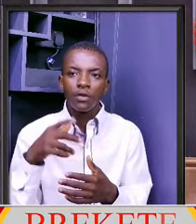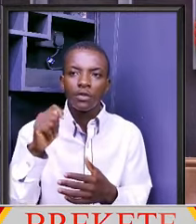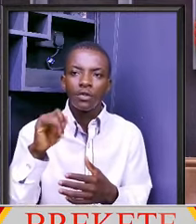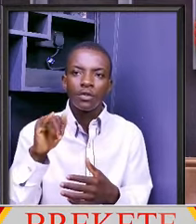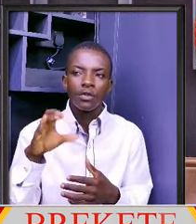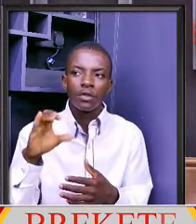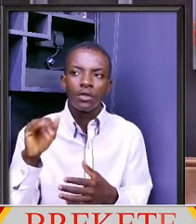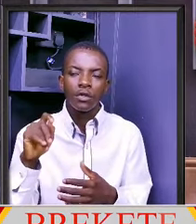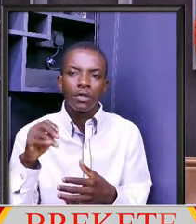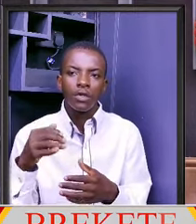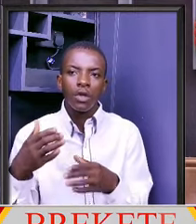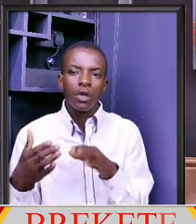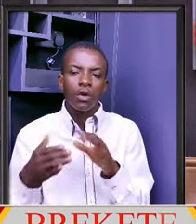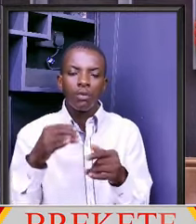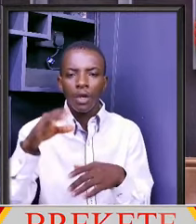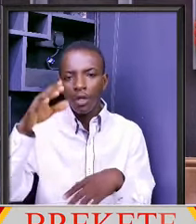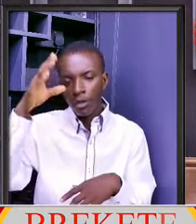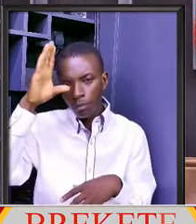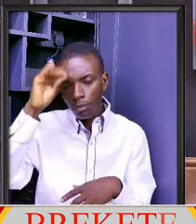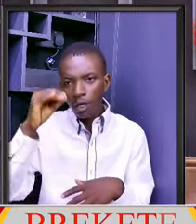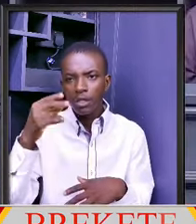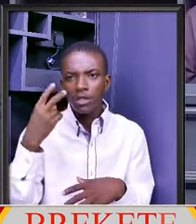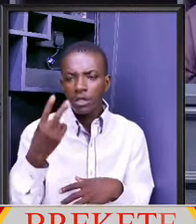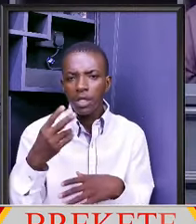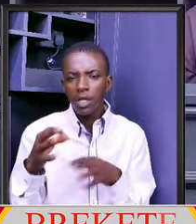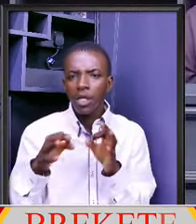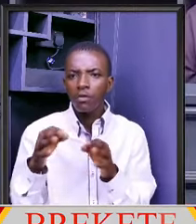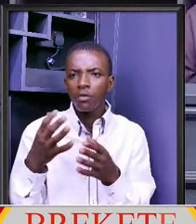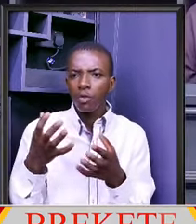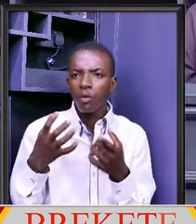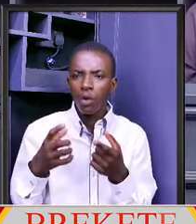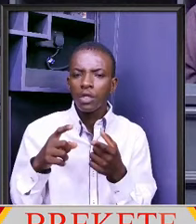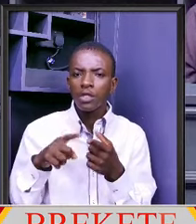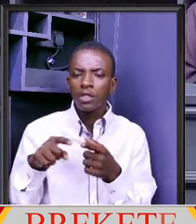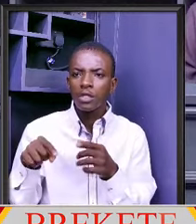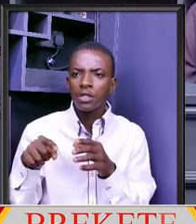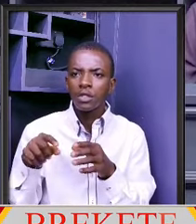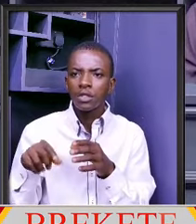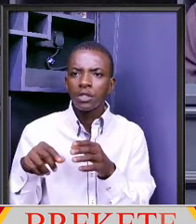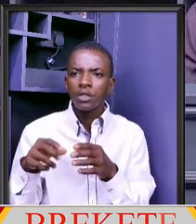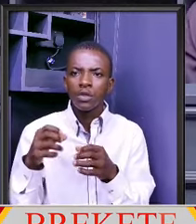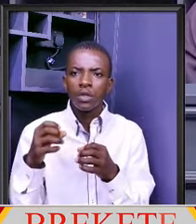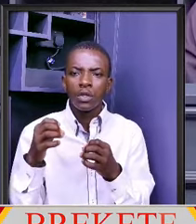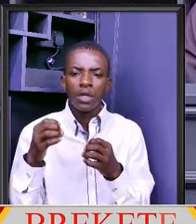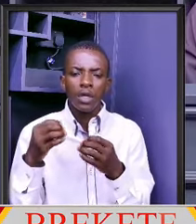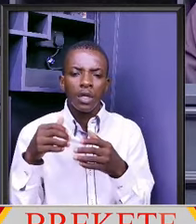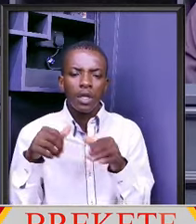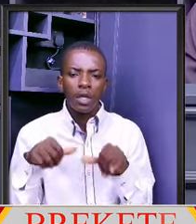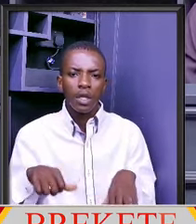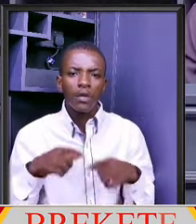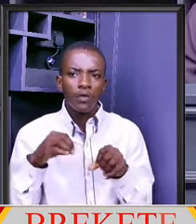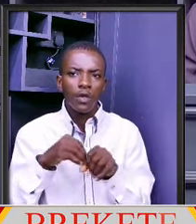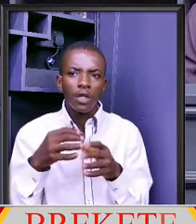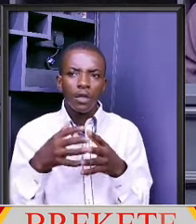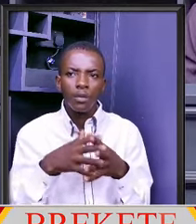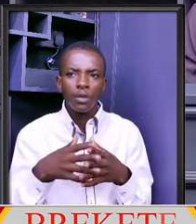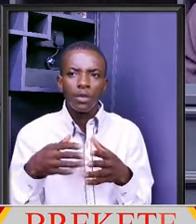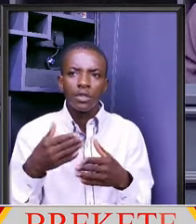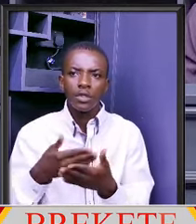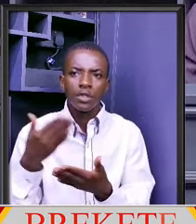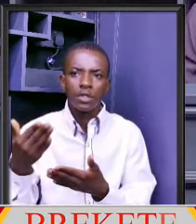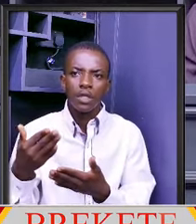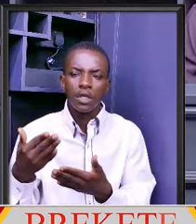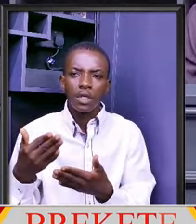then they compel the man. Say, look, if you want make these TikToks they exist for America, then you go sell